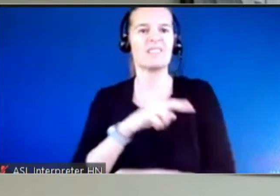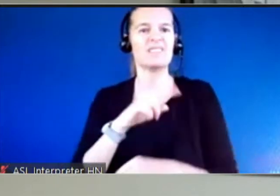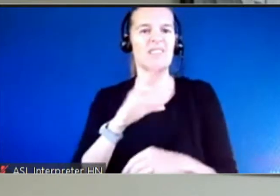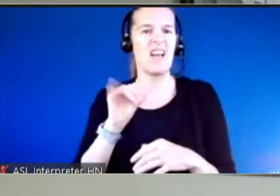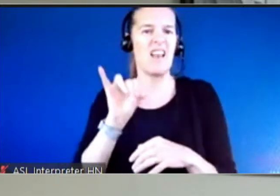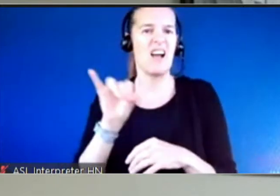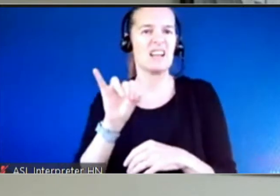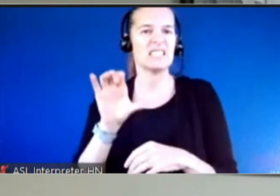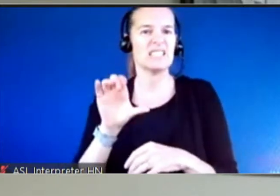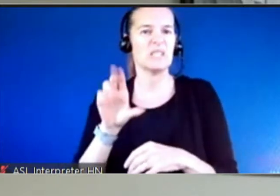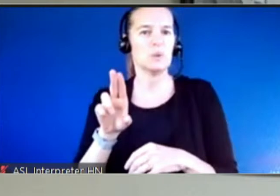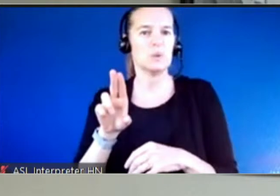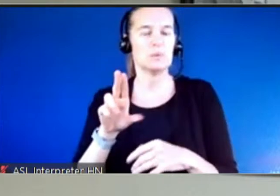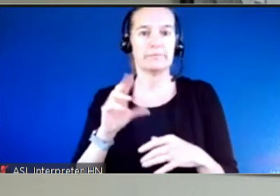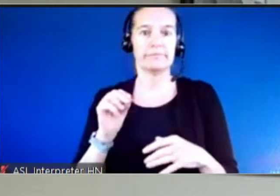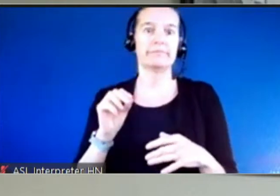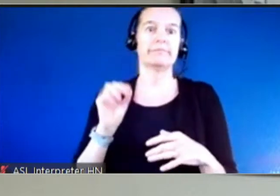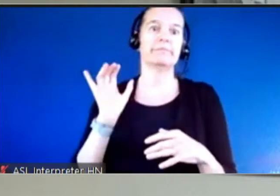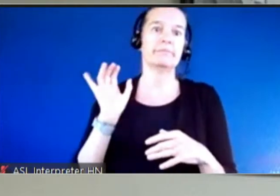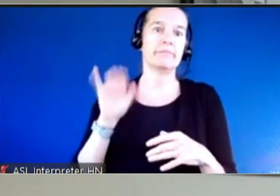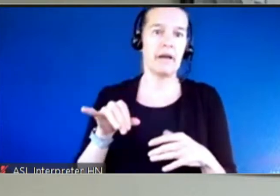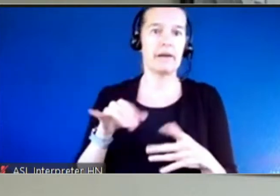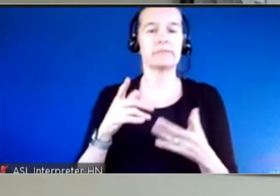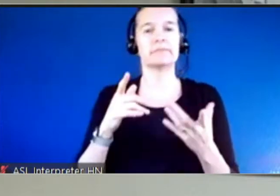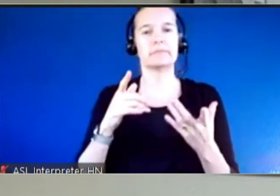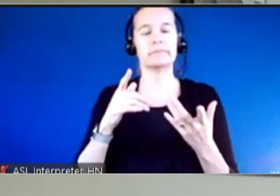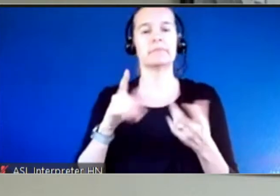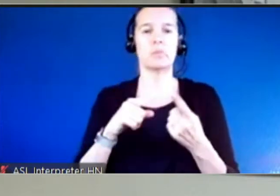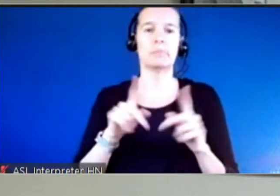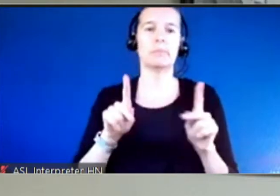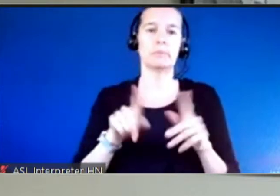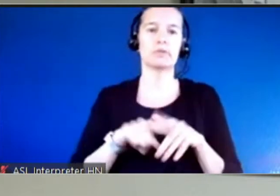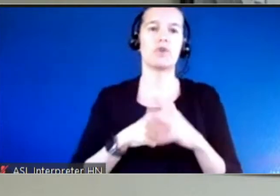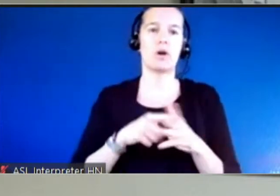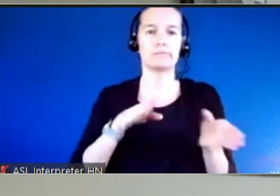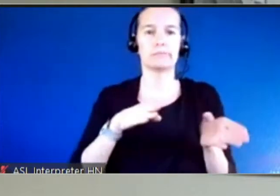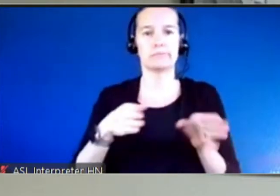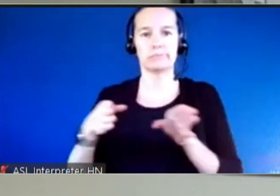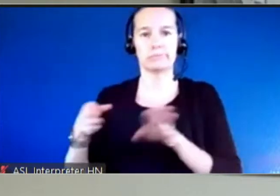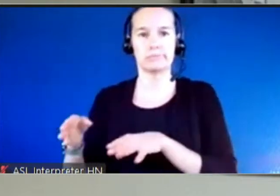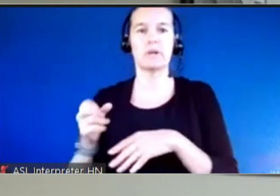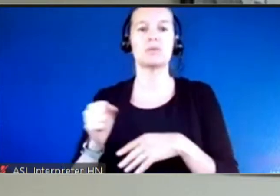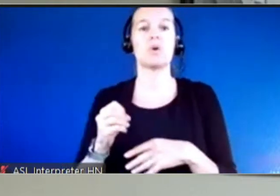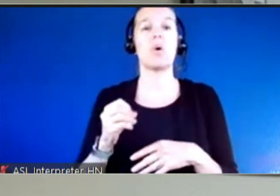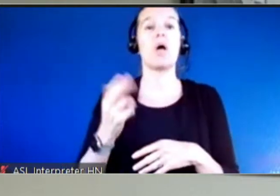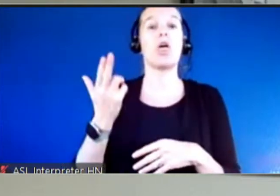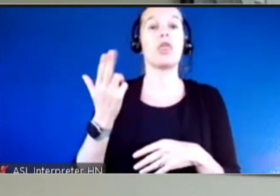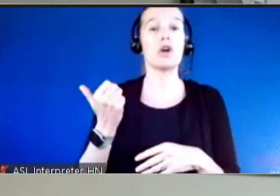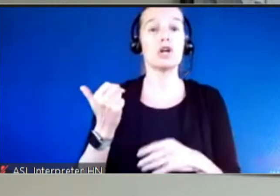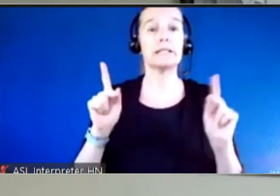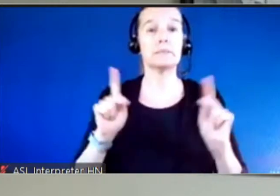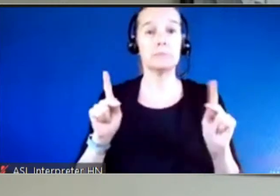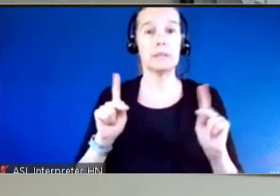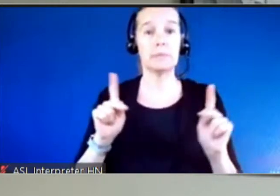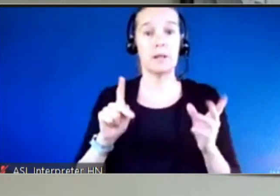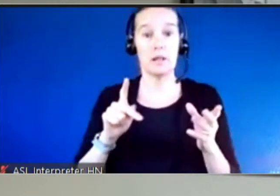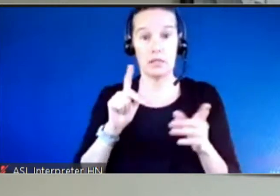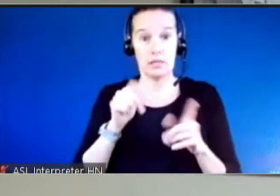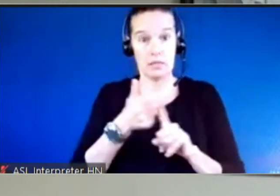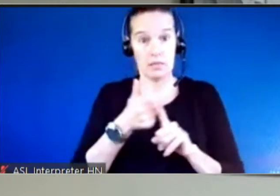deaths takes its toll. Of those deaths, 13 were from the Hispanic